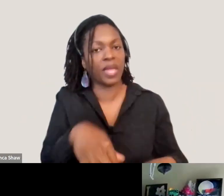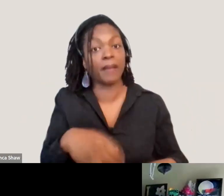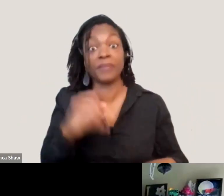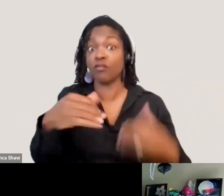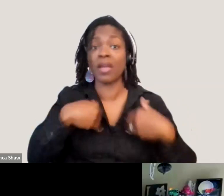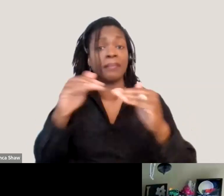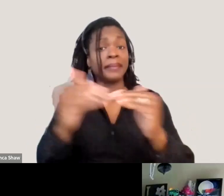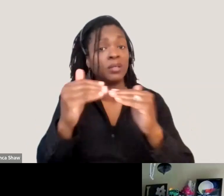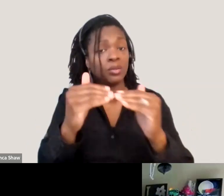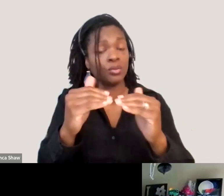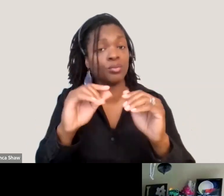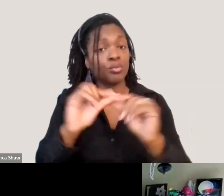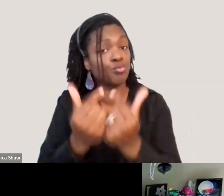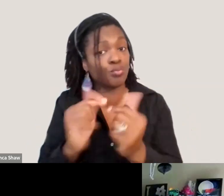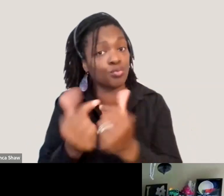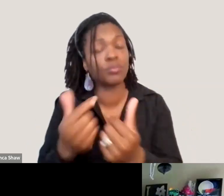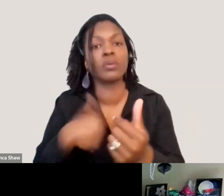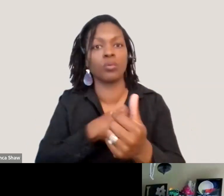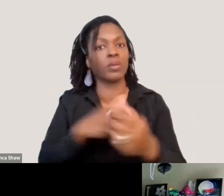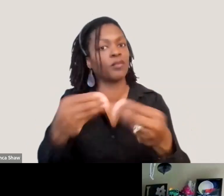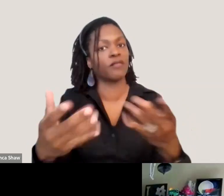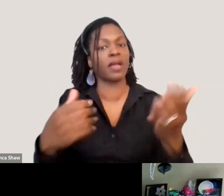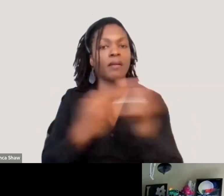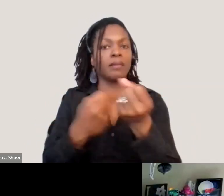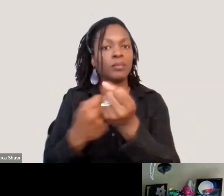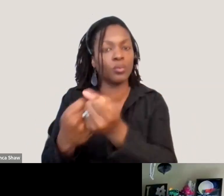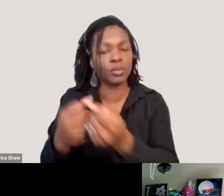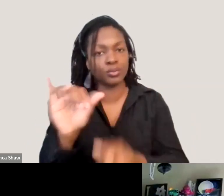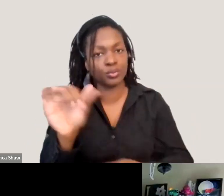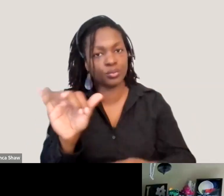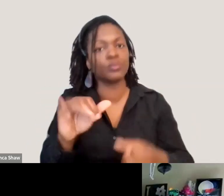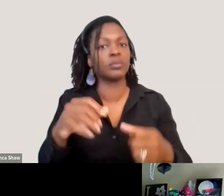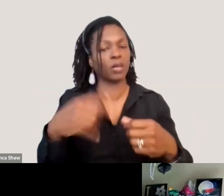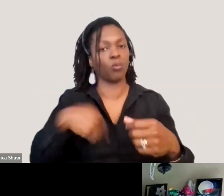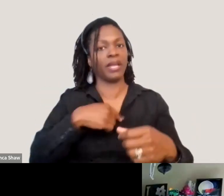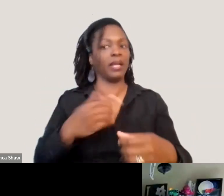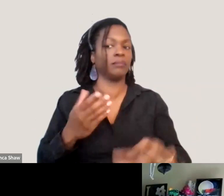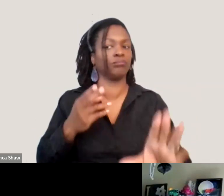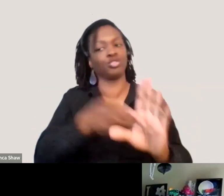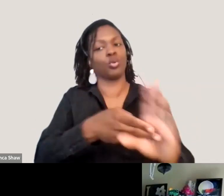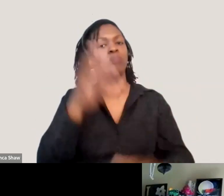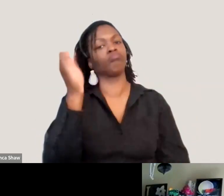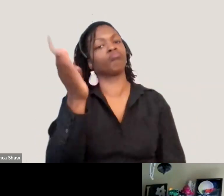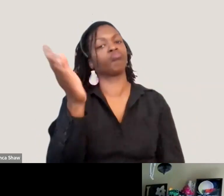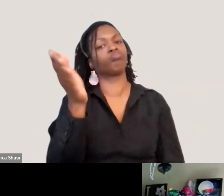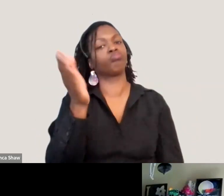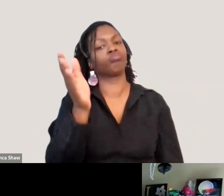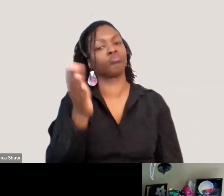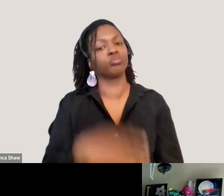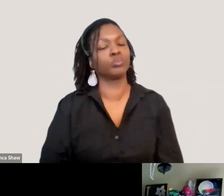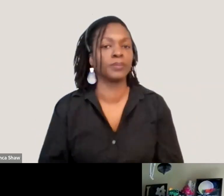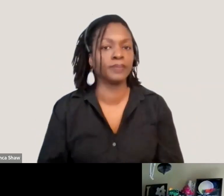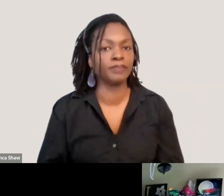we've been able to go and present at those and kind of just let parents know, we have this